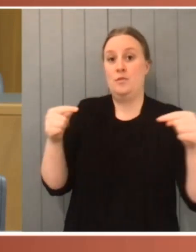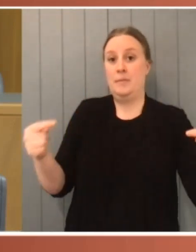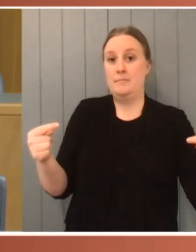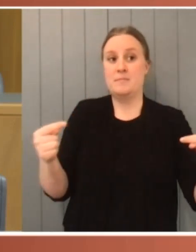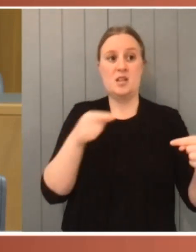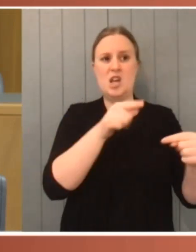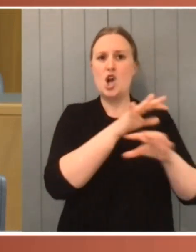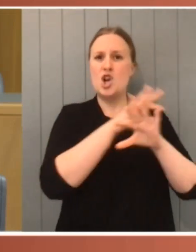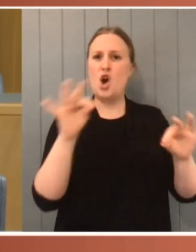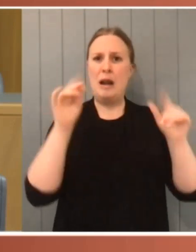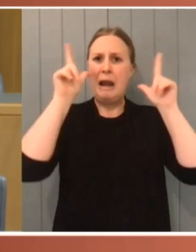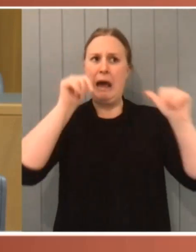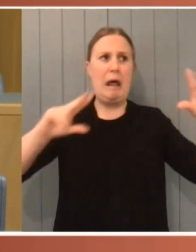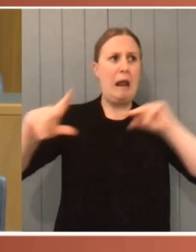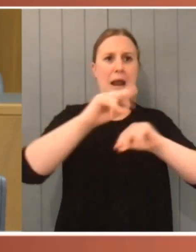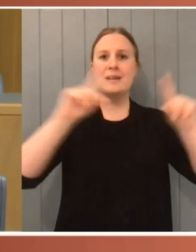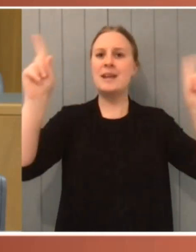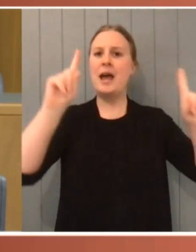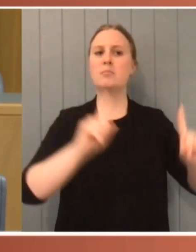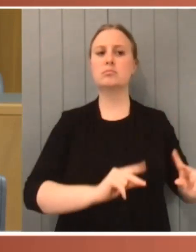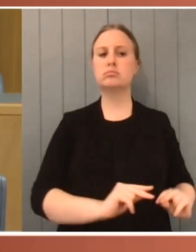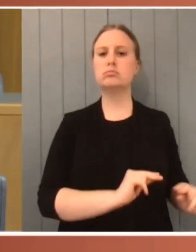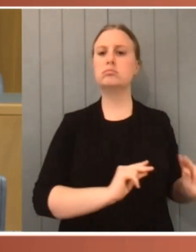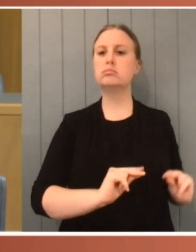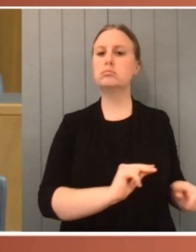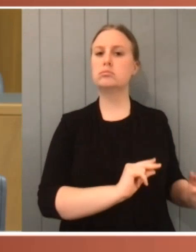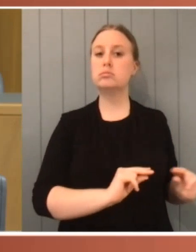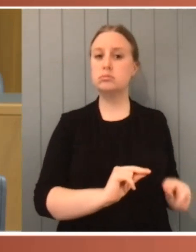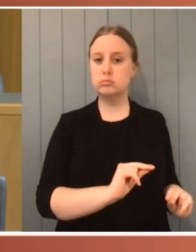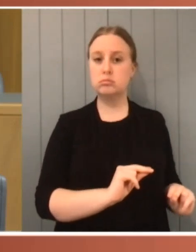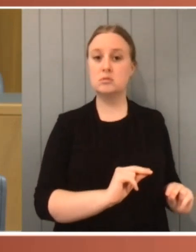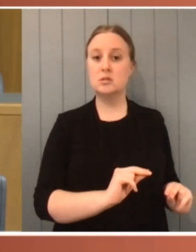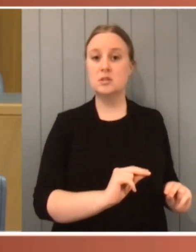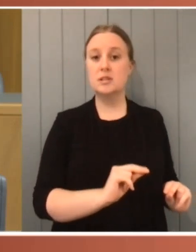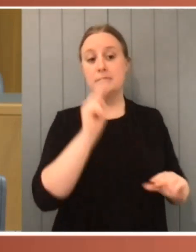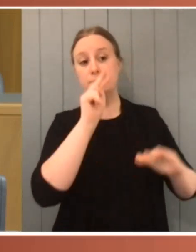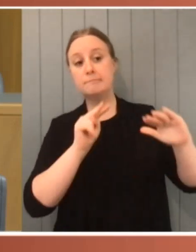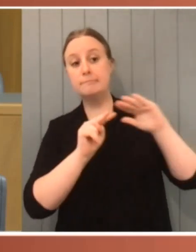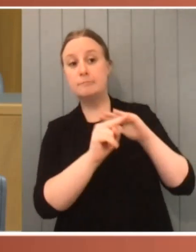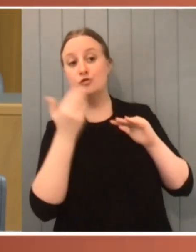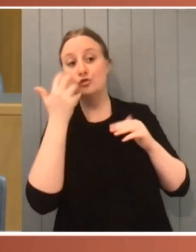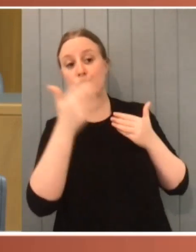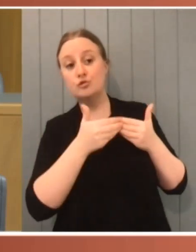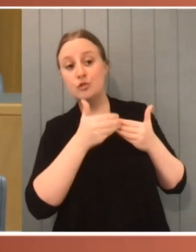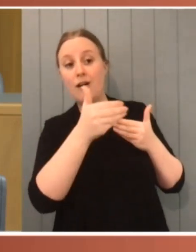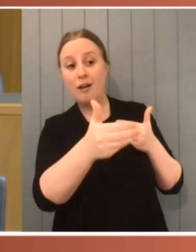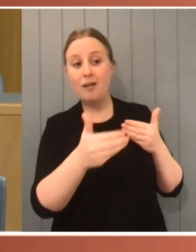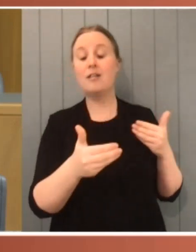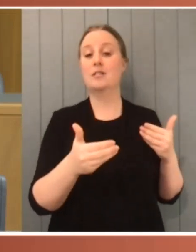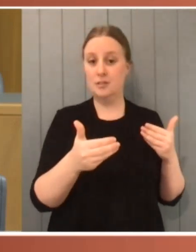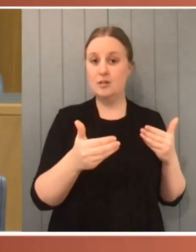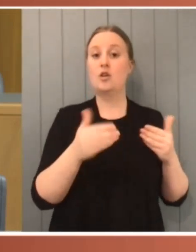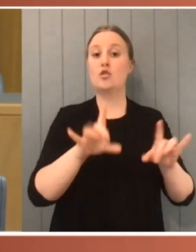in the 1980s. For the foreseeable future, though, Australia's compulsory voting regime